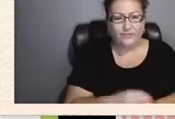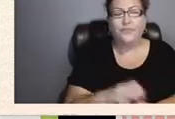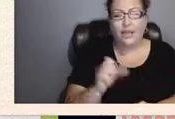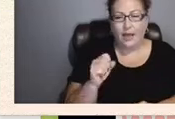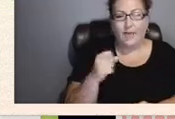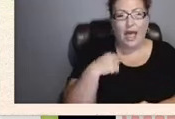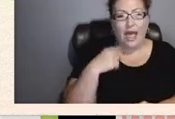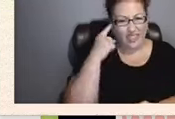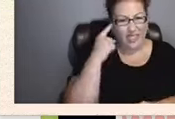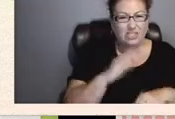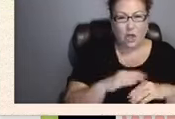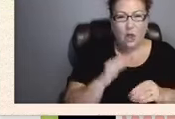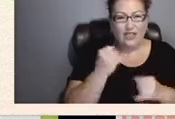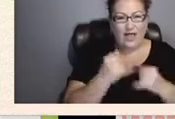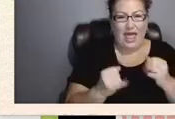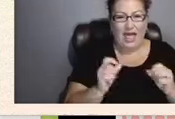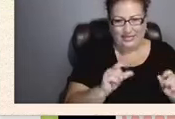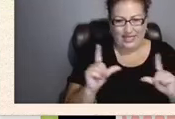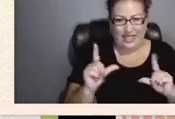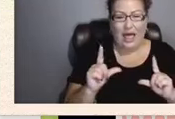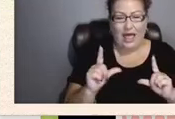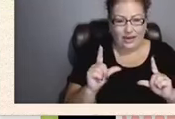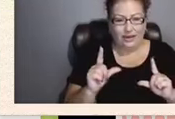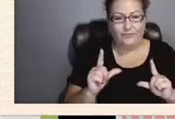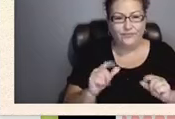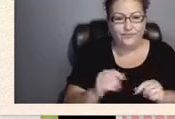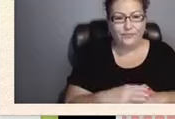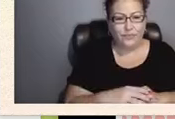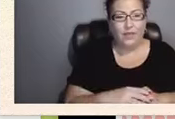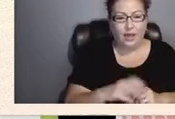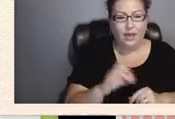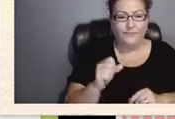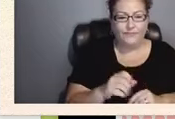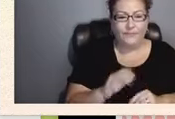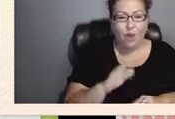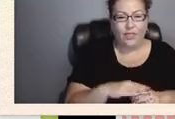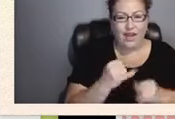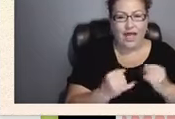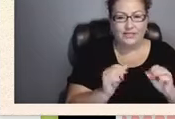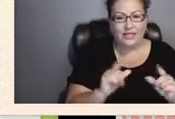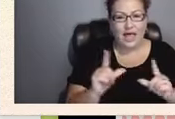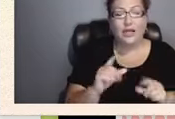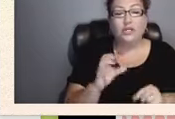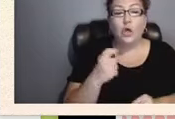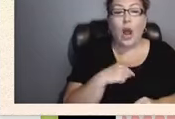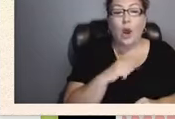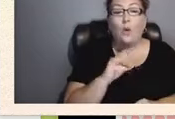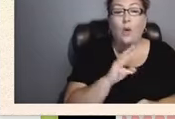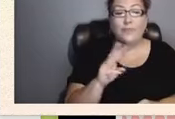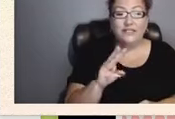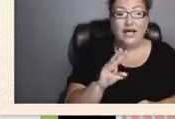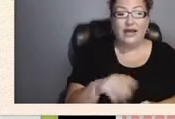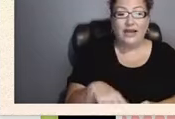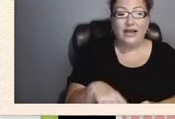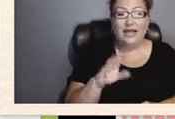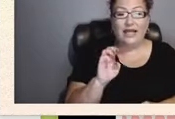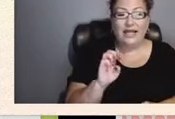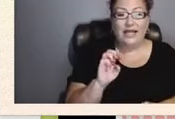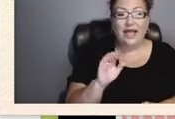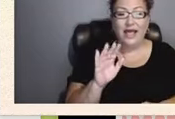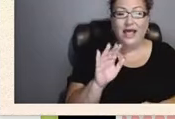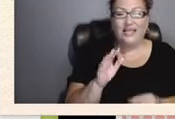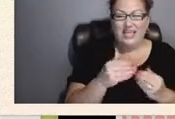this last slide. It's on the last slide. Yeah, so our website is easy. It's